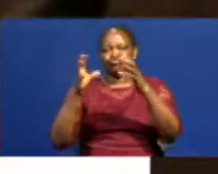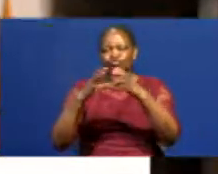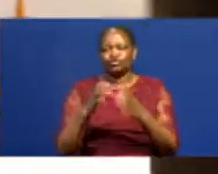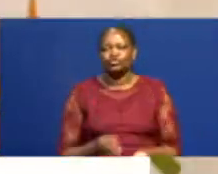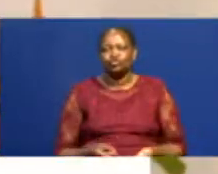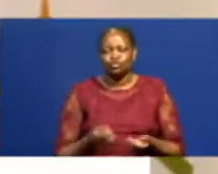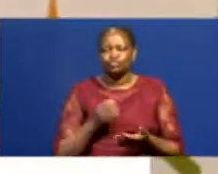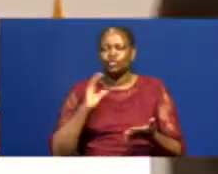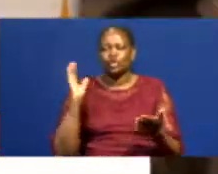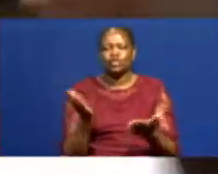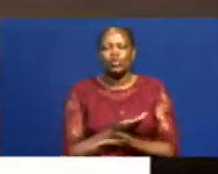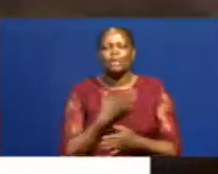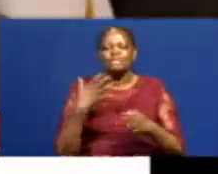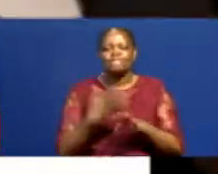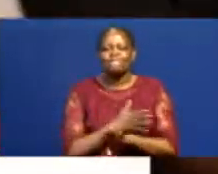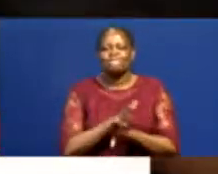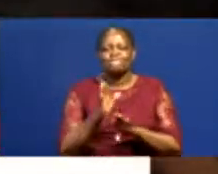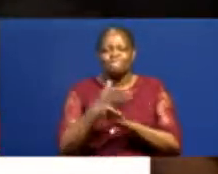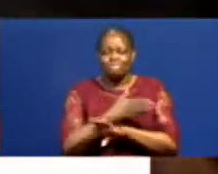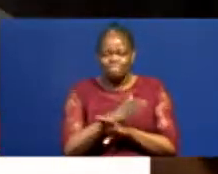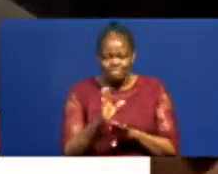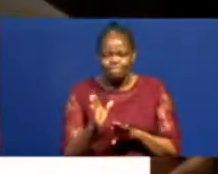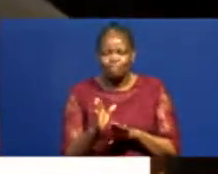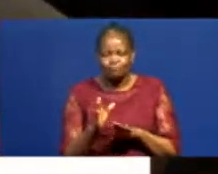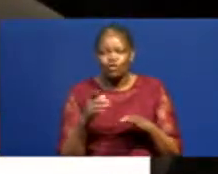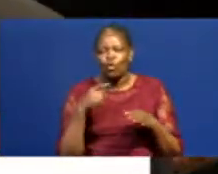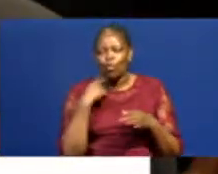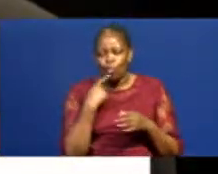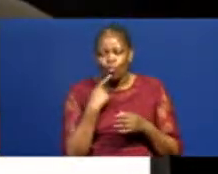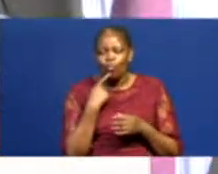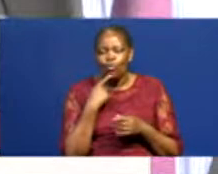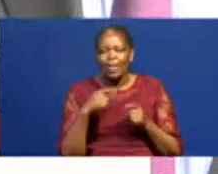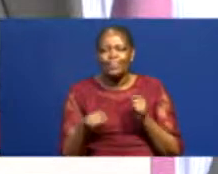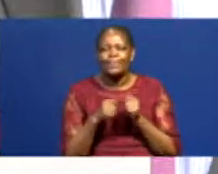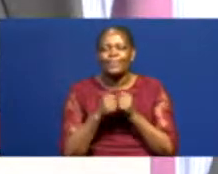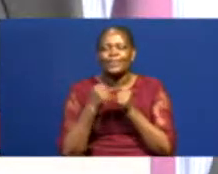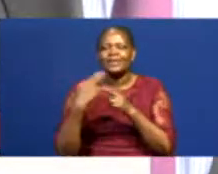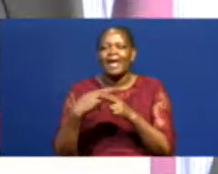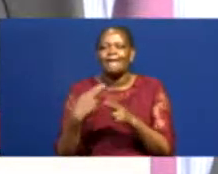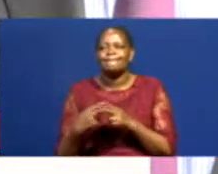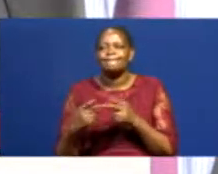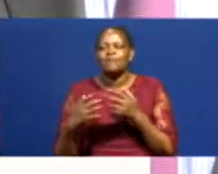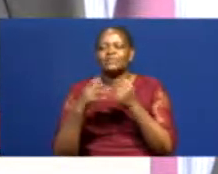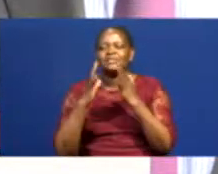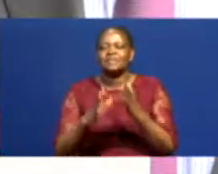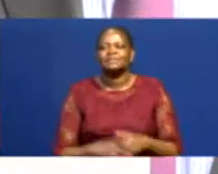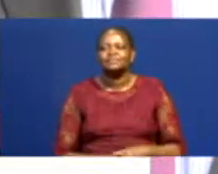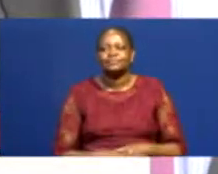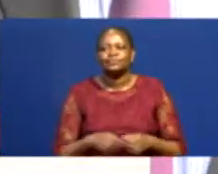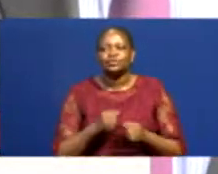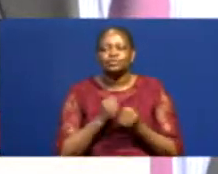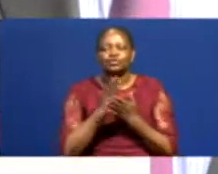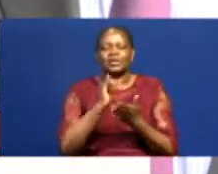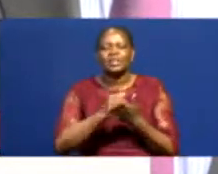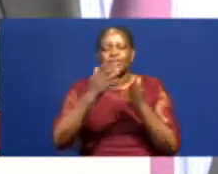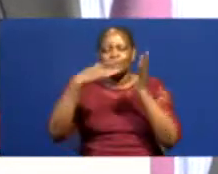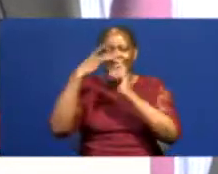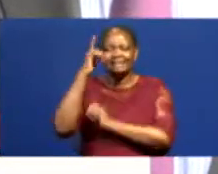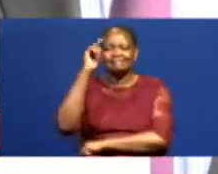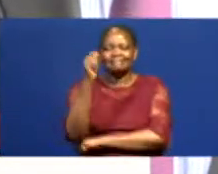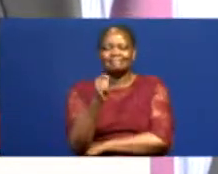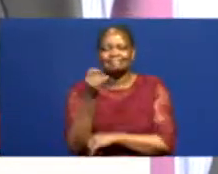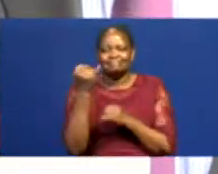to weed out rogue players that are tarnishing the name of the sector. We are ensuring that our professionals are key